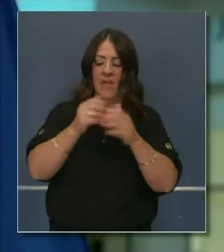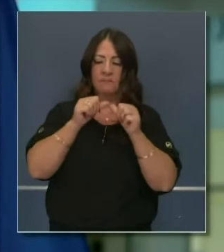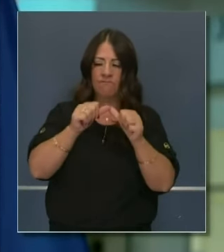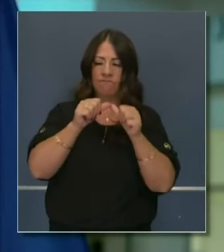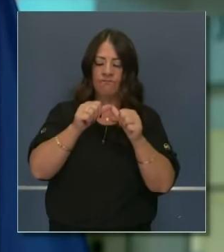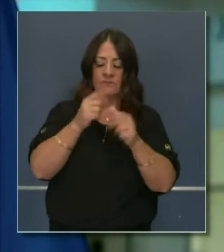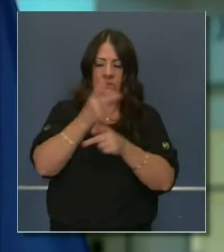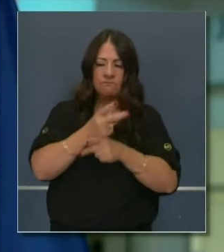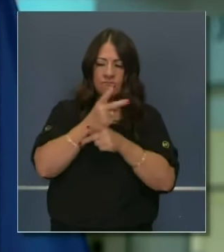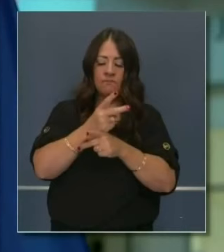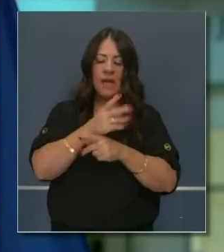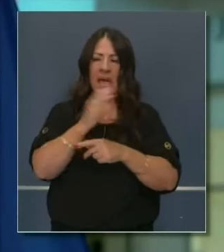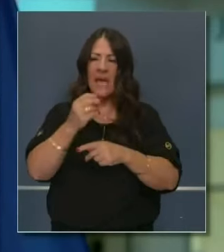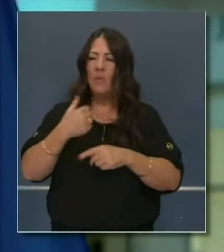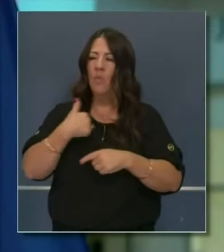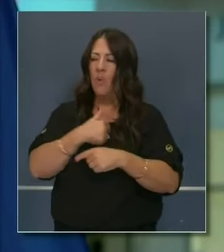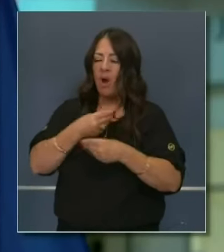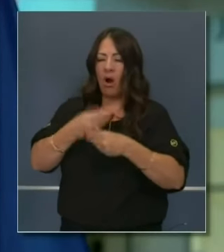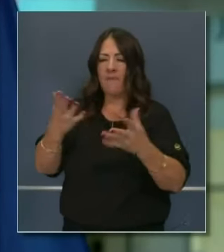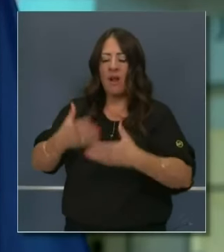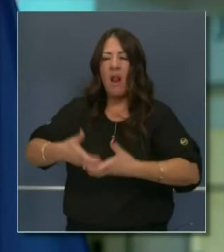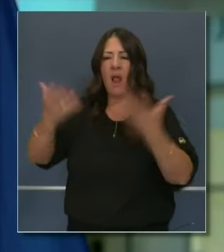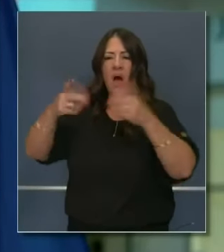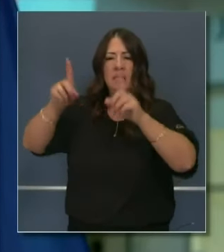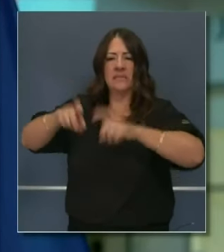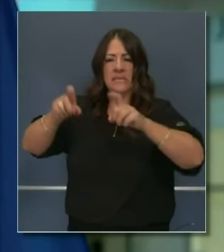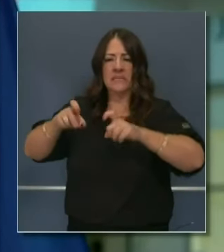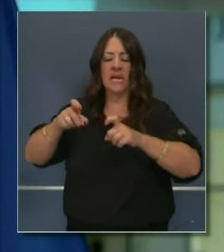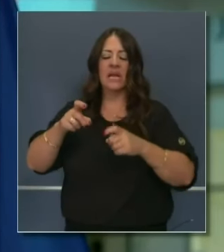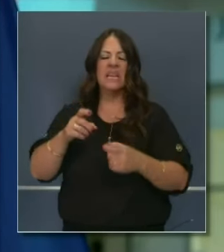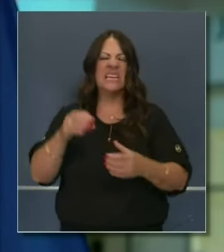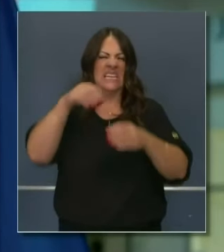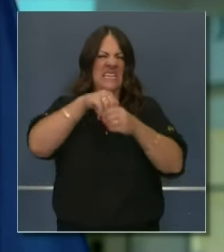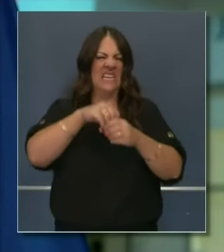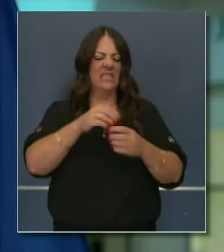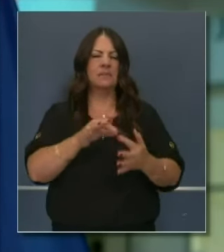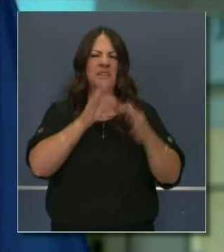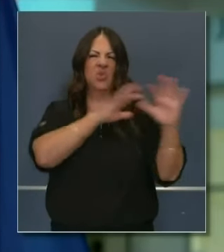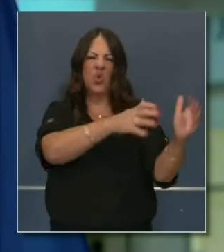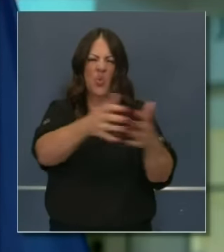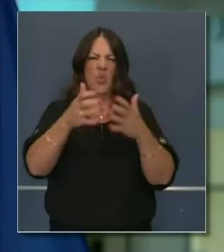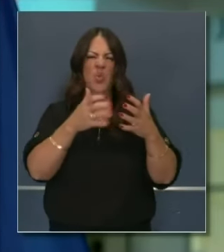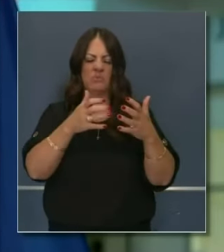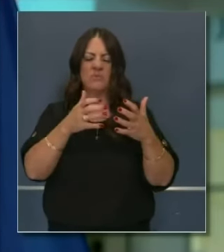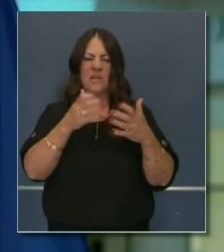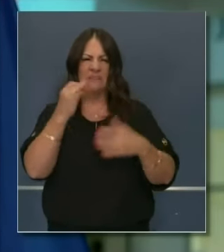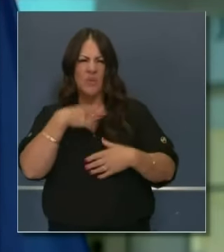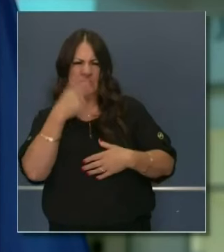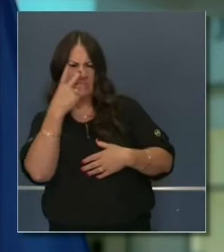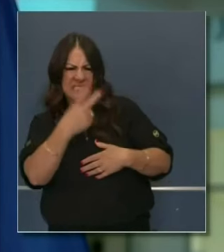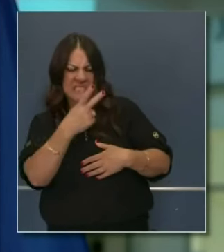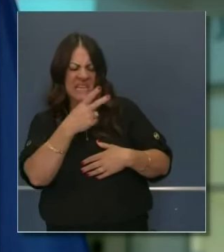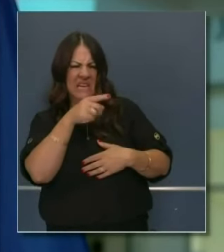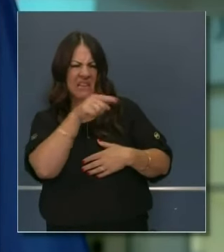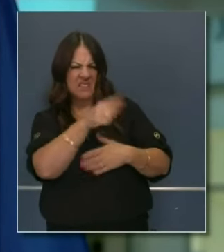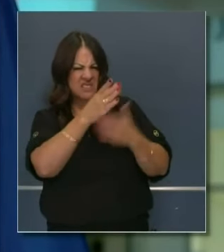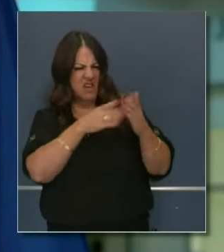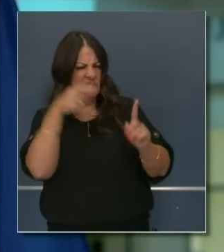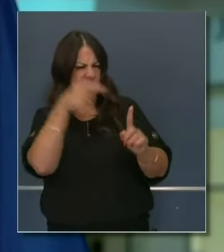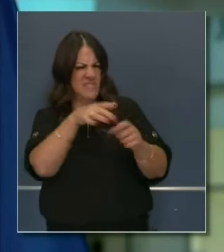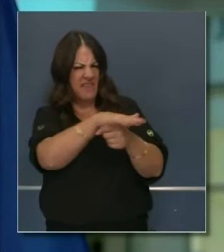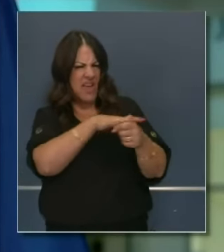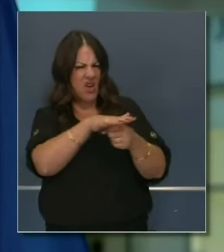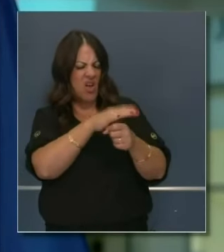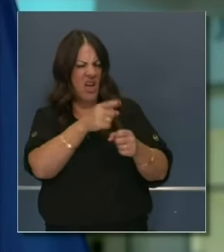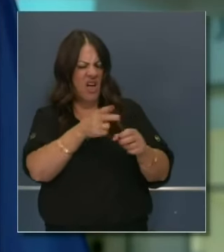ability to do testing, get into communities where we see increased numbers of positives and begin to put those tools into place,